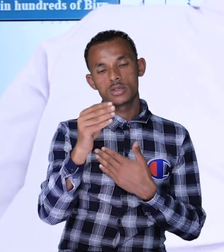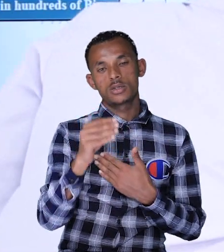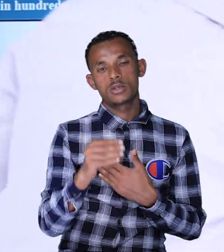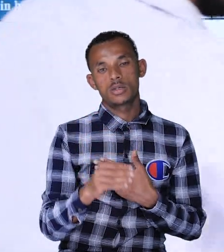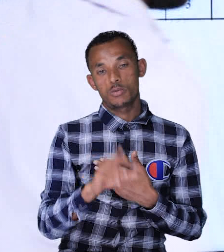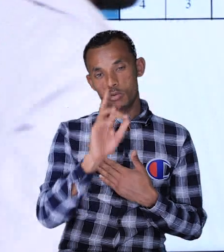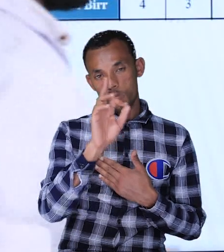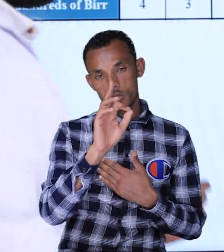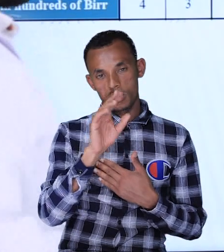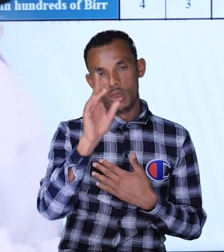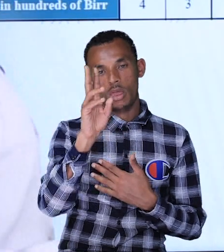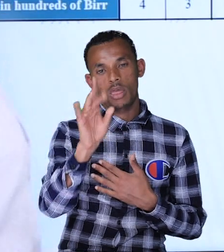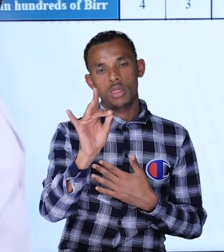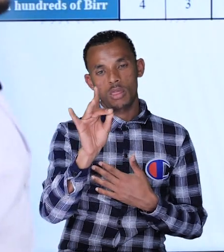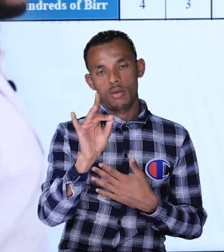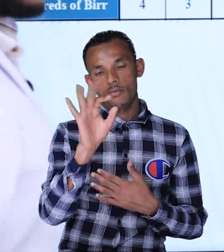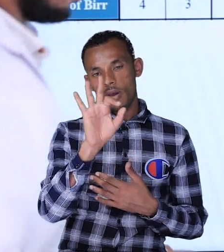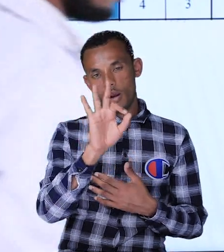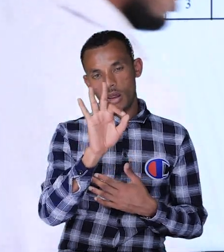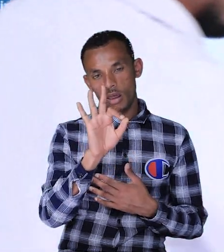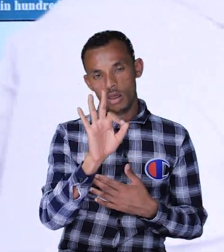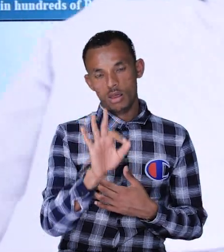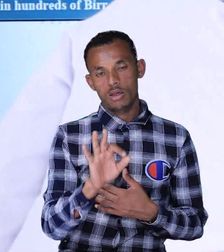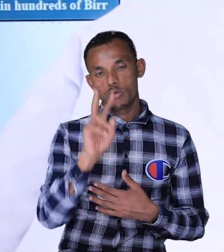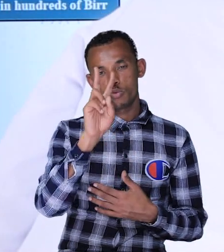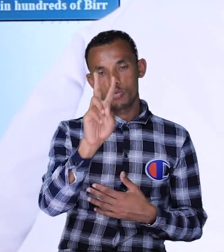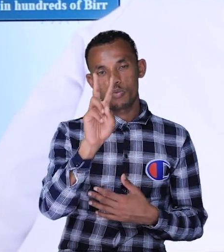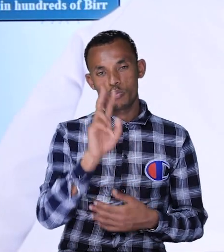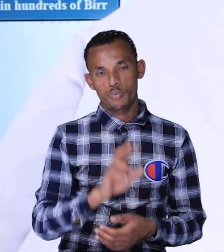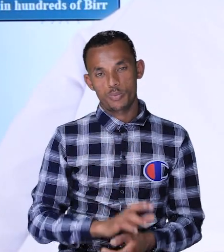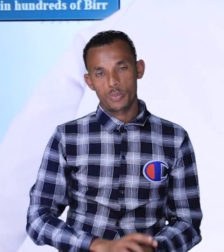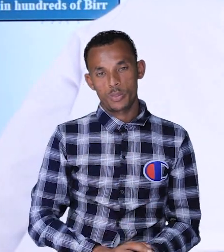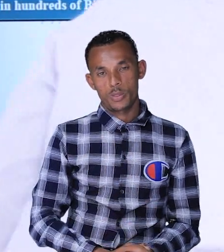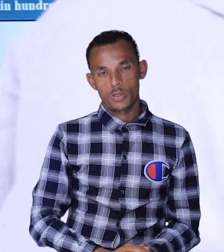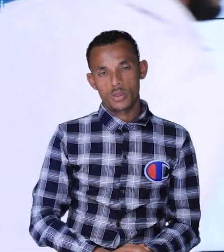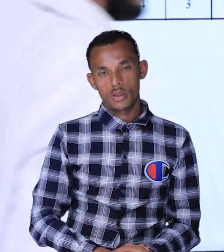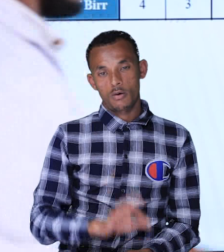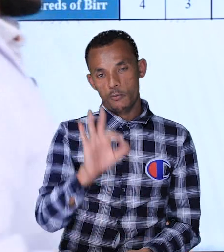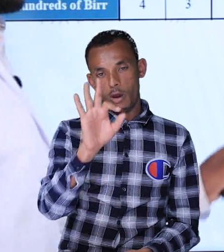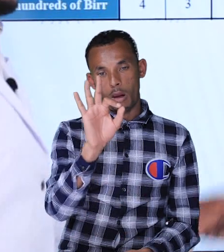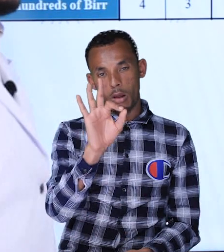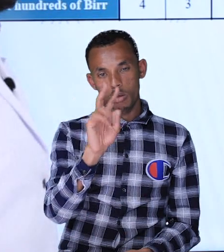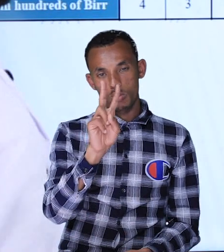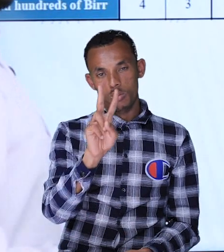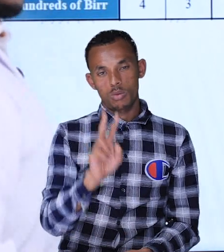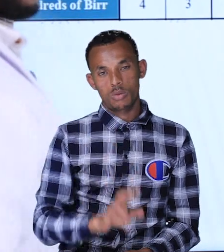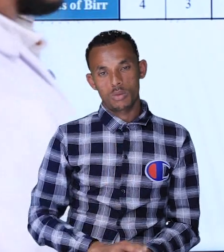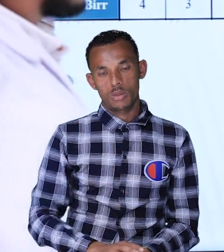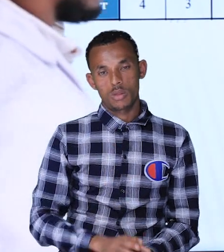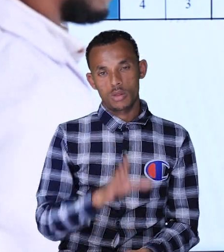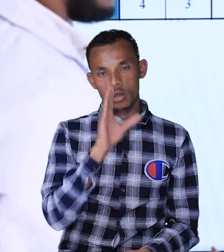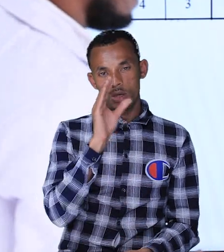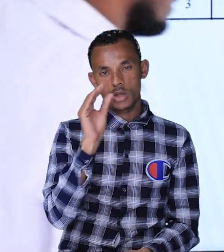Sales is 8. On Friday, sales is 2. On Friday, sales is 2.